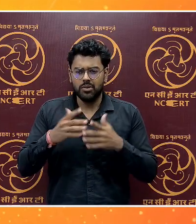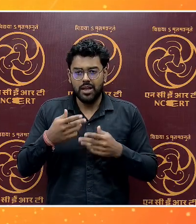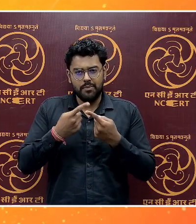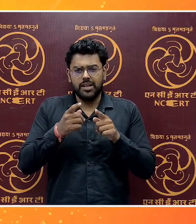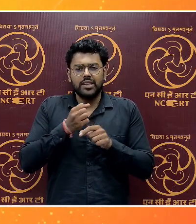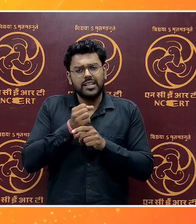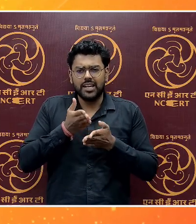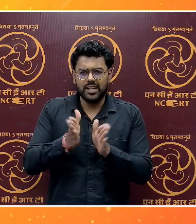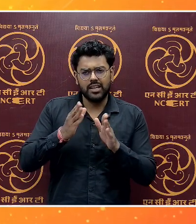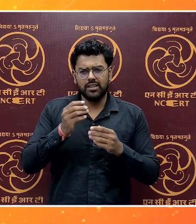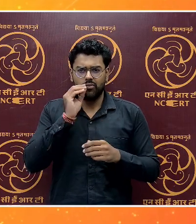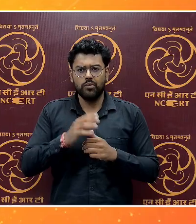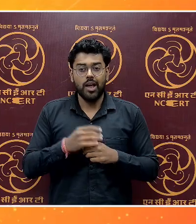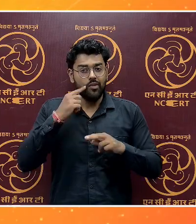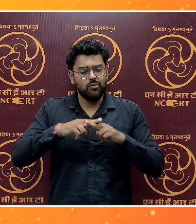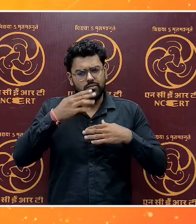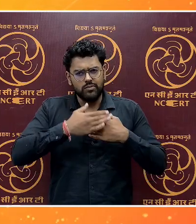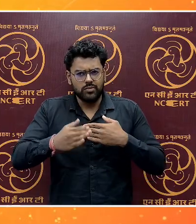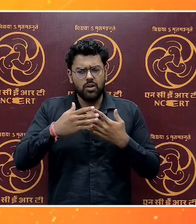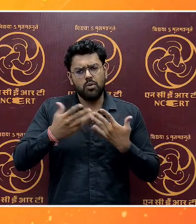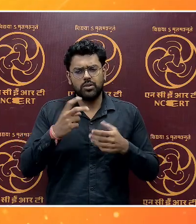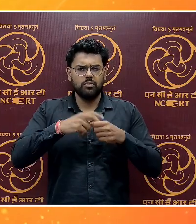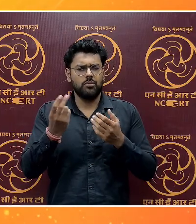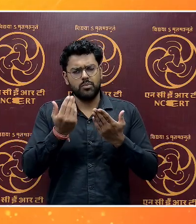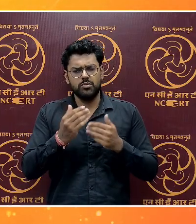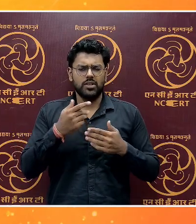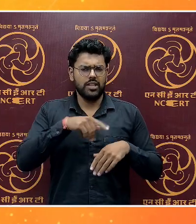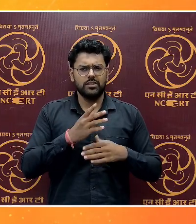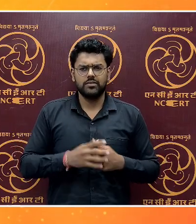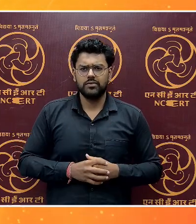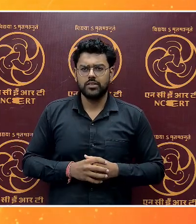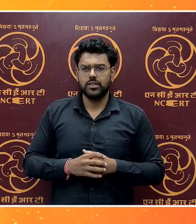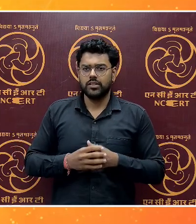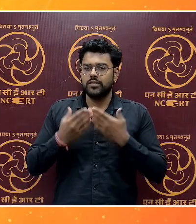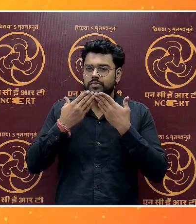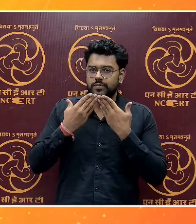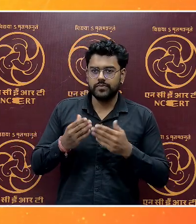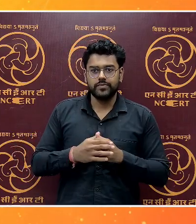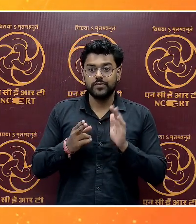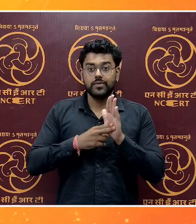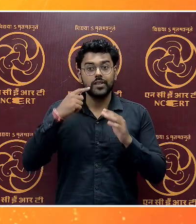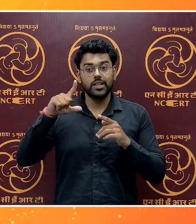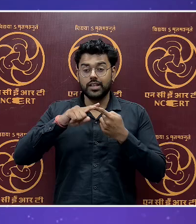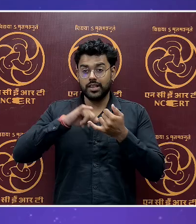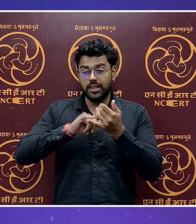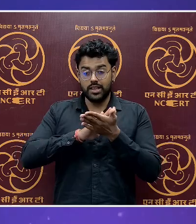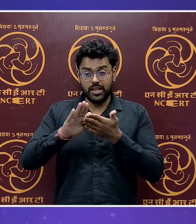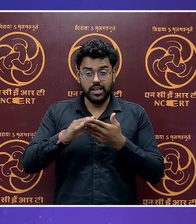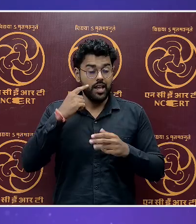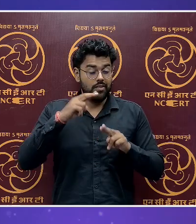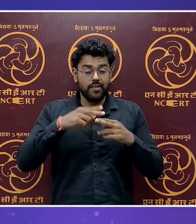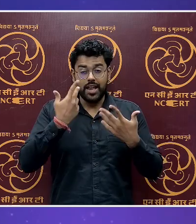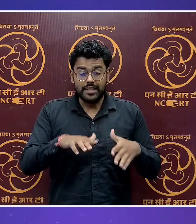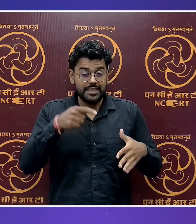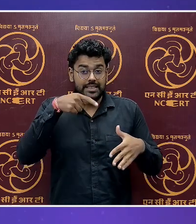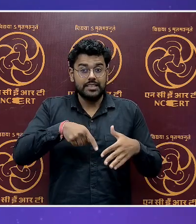can do. So you let us know if you want to continue or you can take over from here. Depends. Thank you, Nilesh. So I will ask to ma'am if we have any question